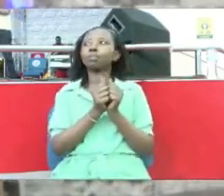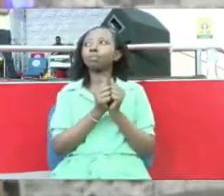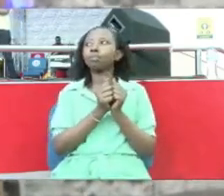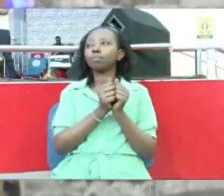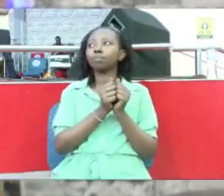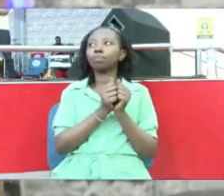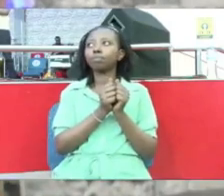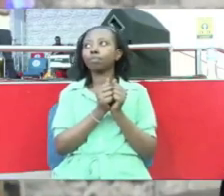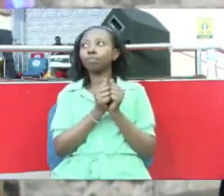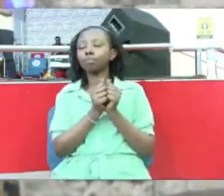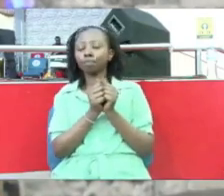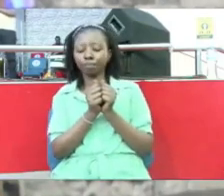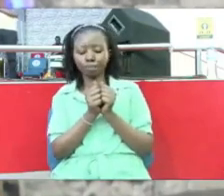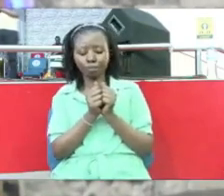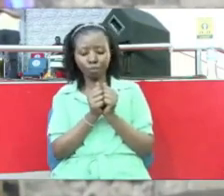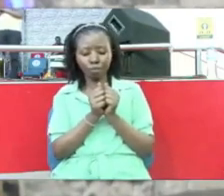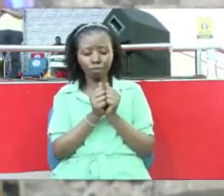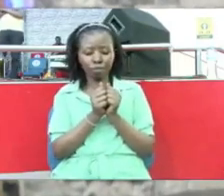tutaomba pamoja.